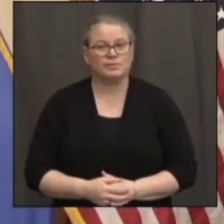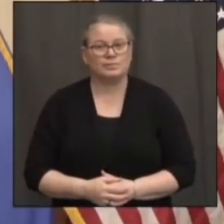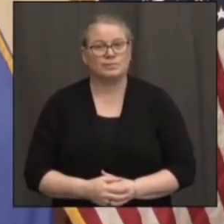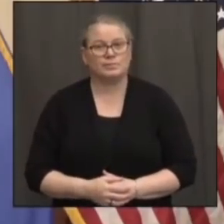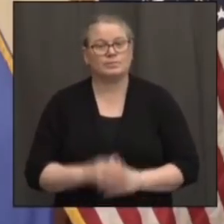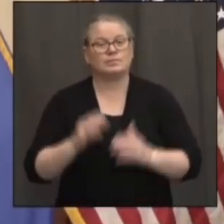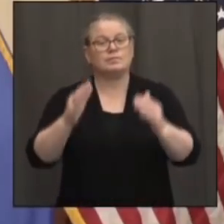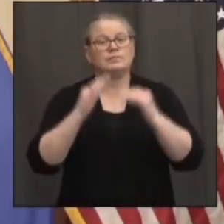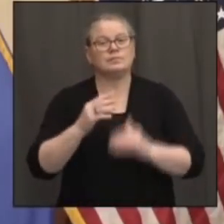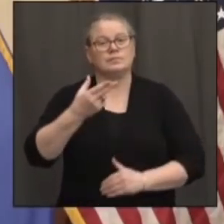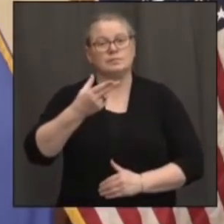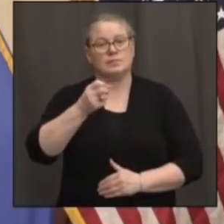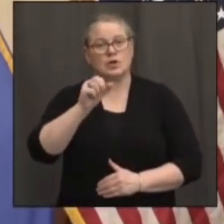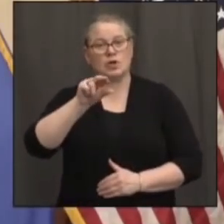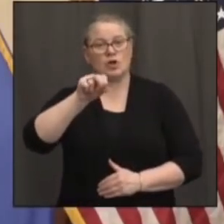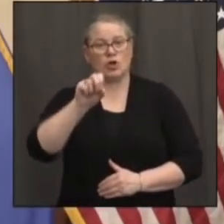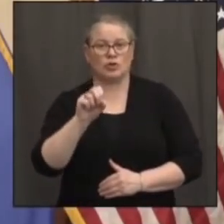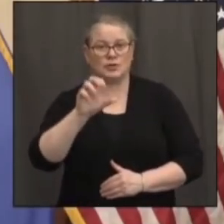Hearst, Connecticut Media.